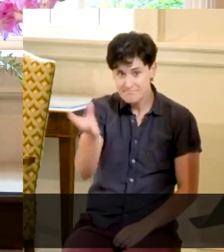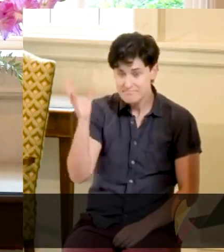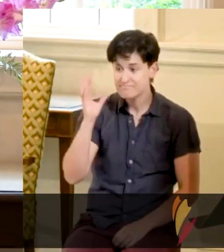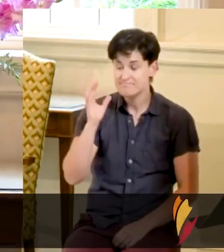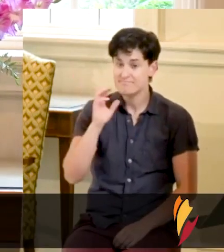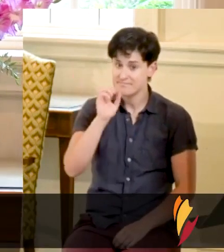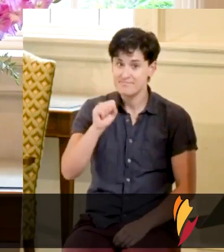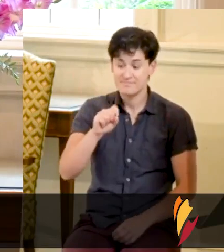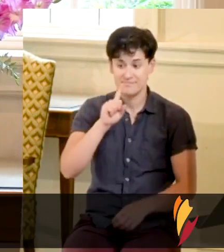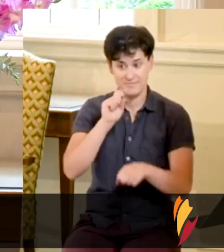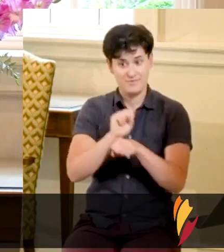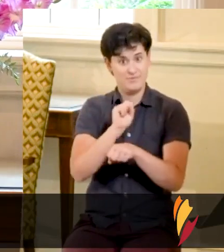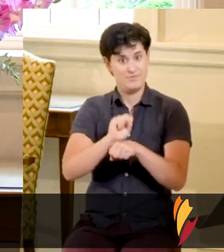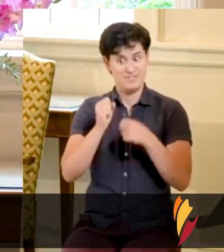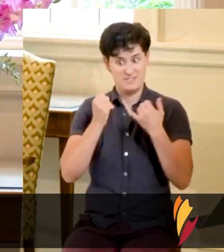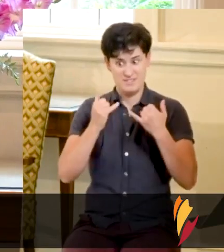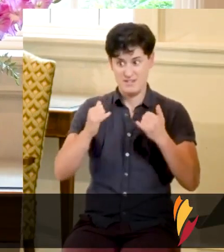a-changing.